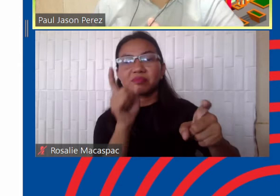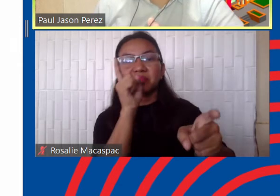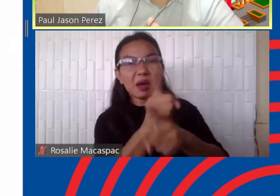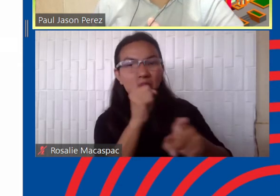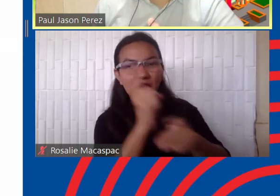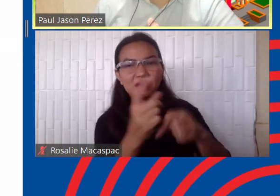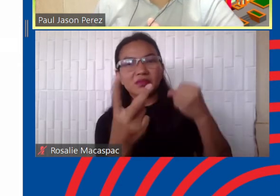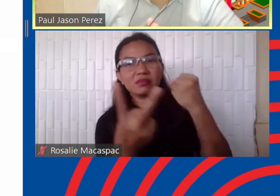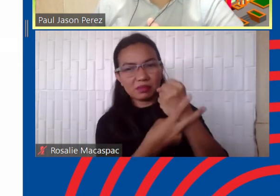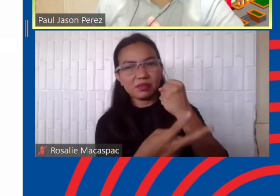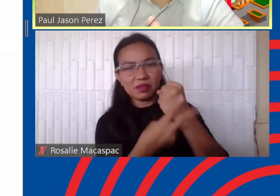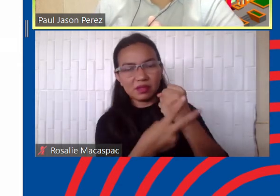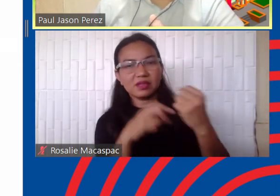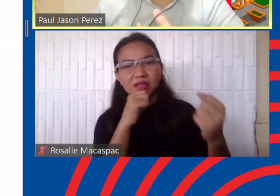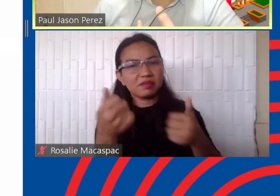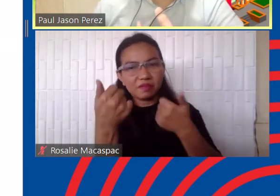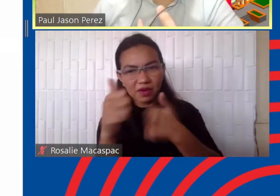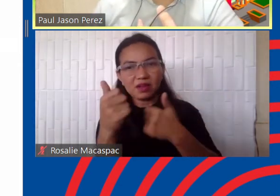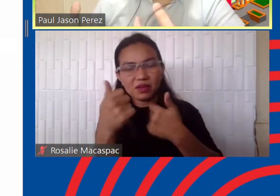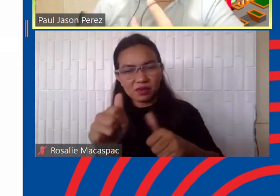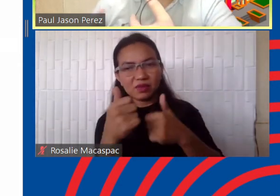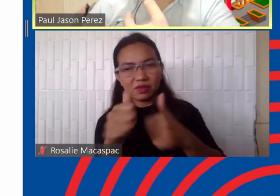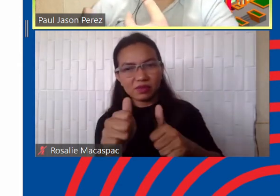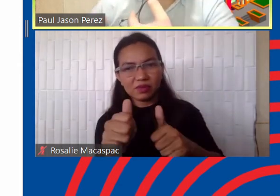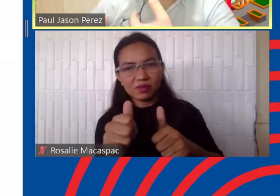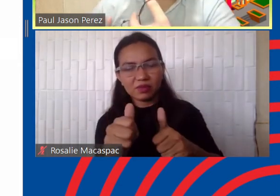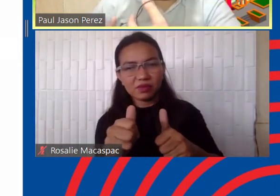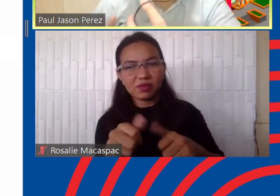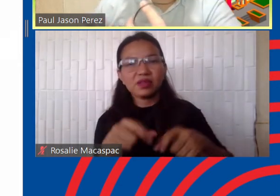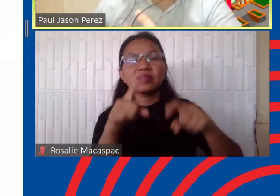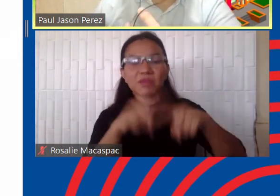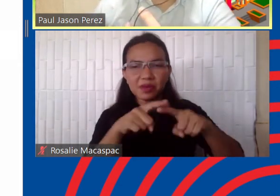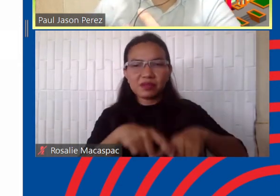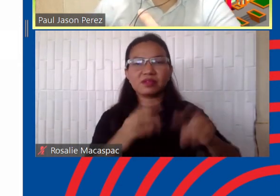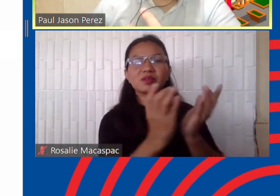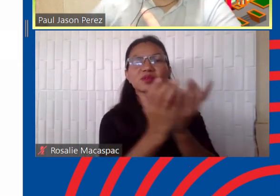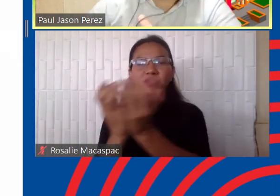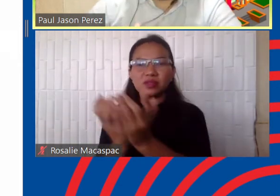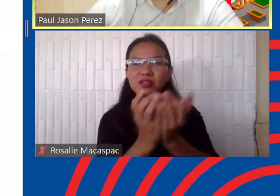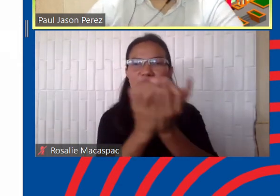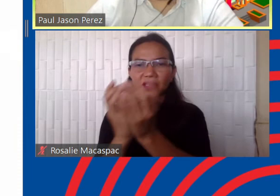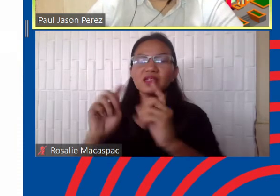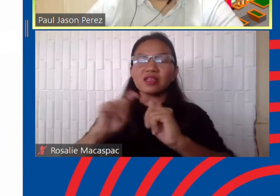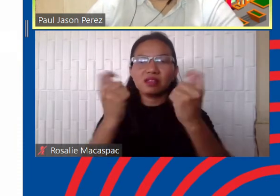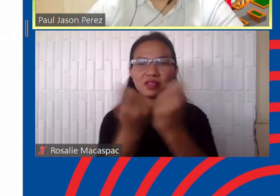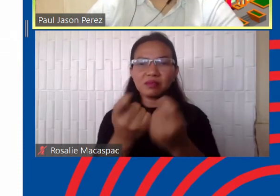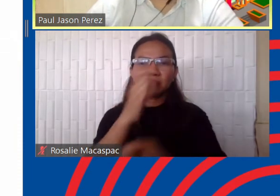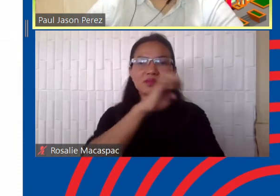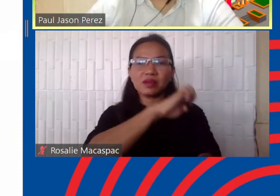their data. No? So it's really up to the community. This is a community effort.